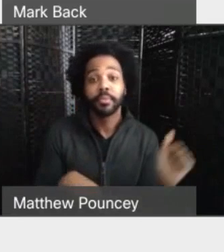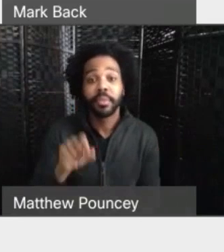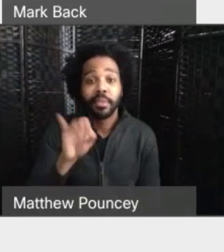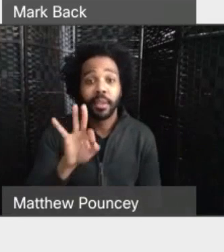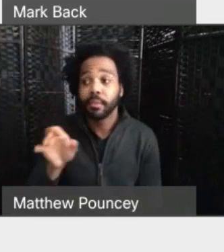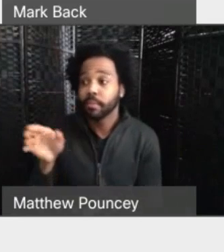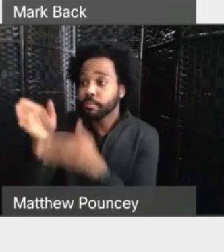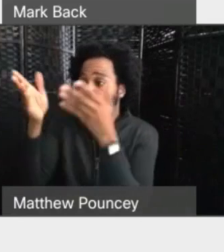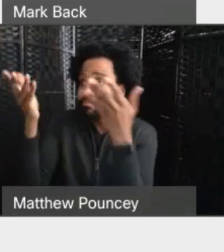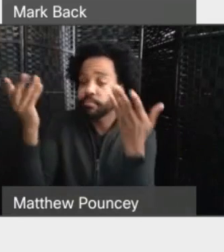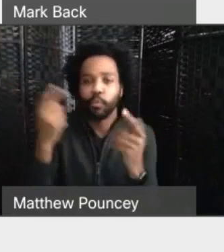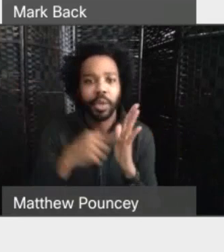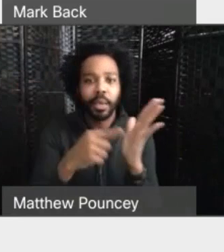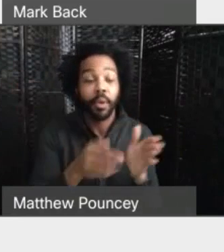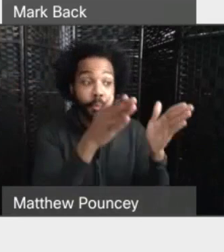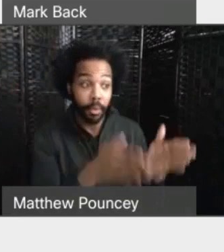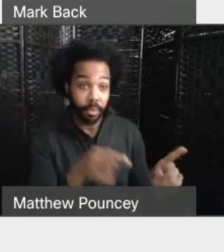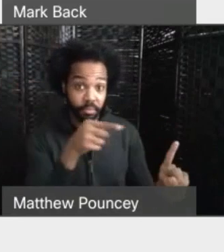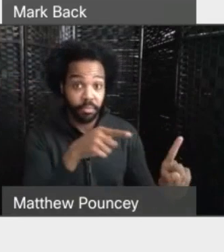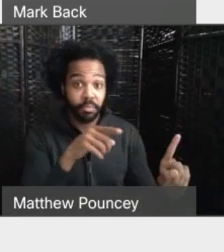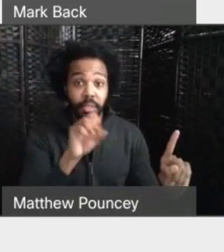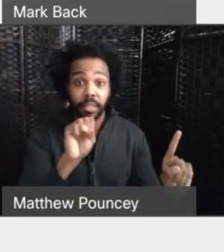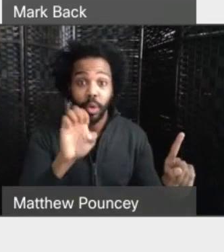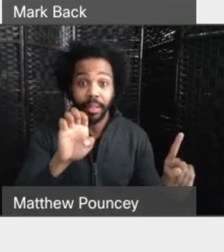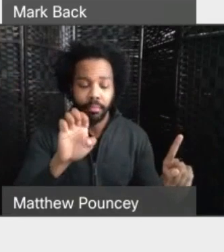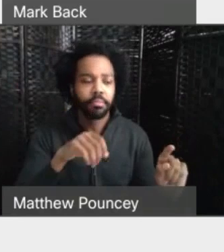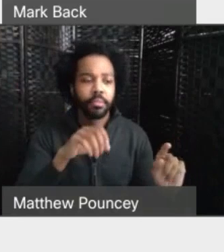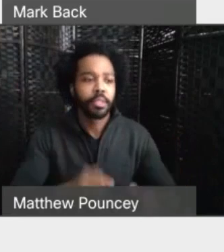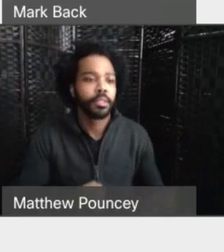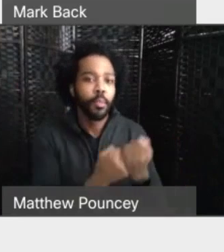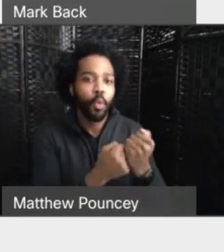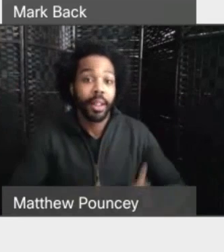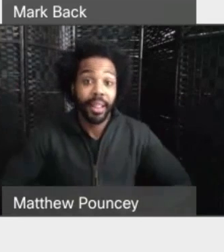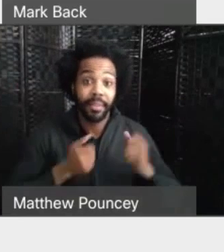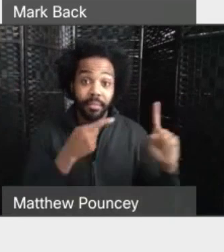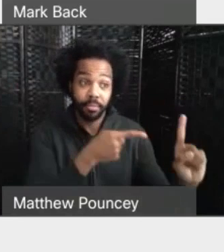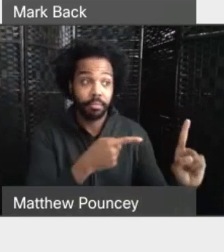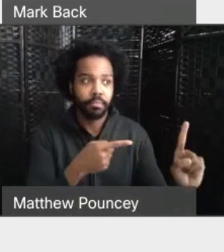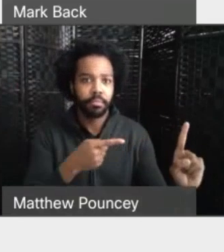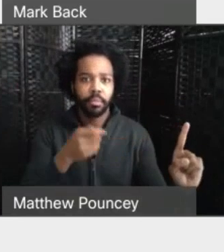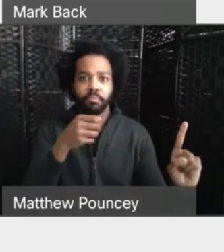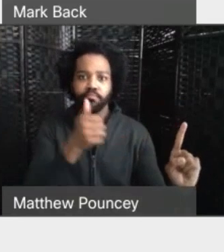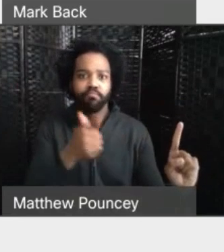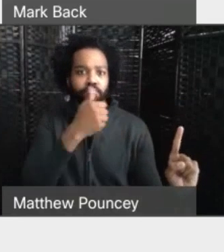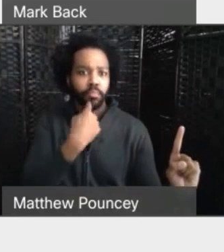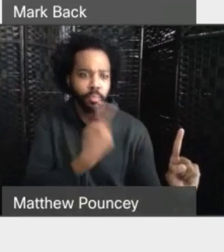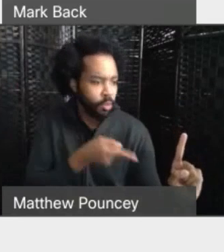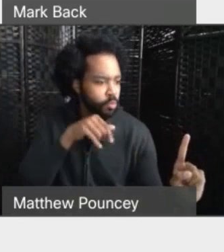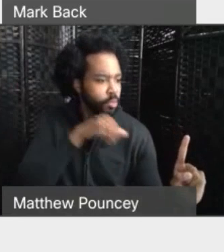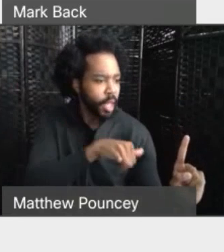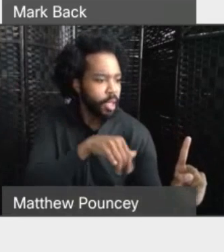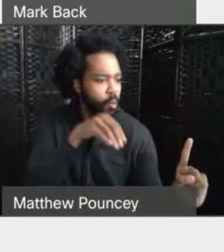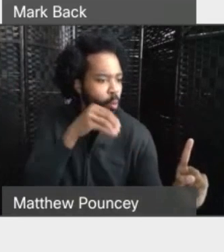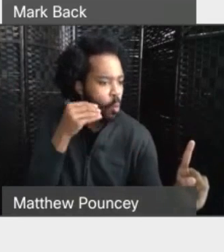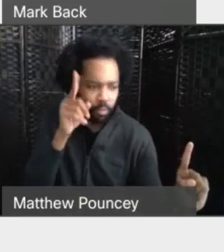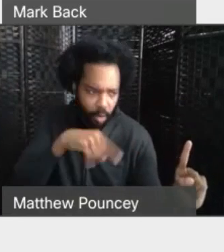in supported living and they're being told, no, you have to stay at home, there is no stay-at-home order in place at this